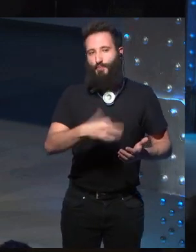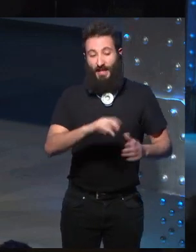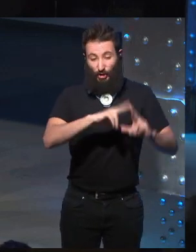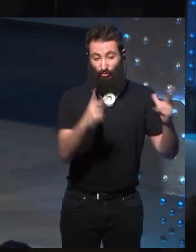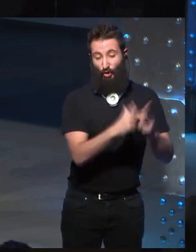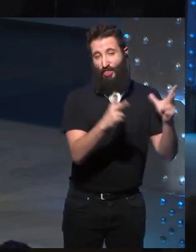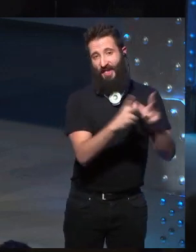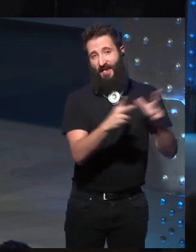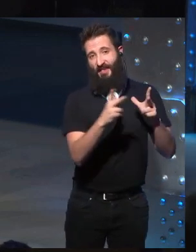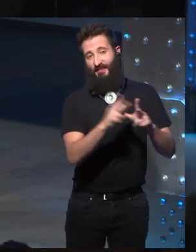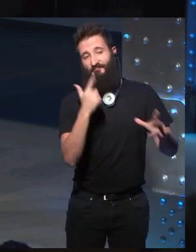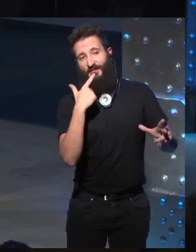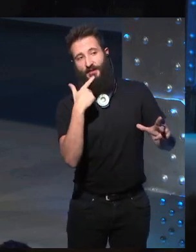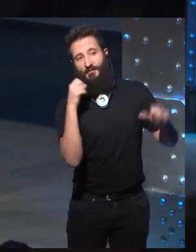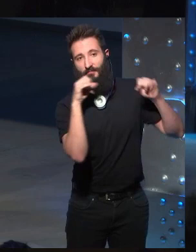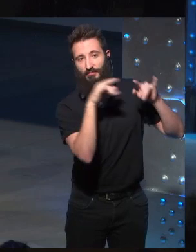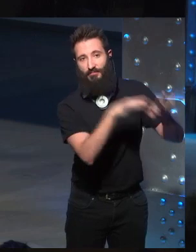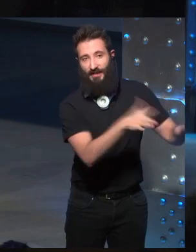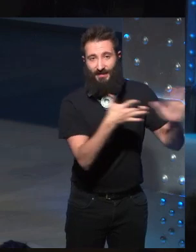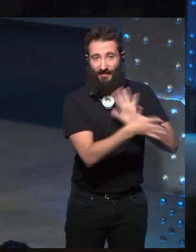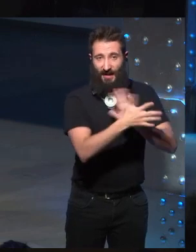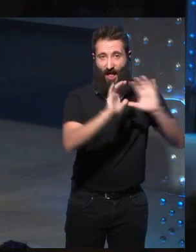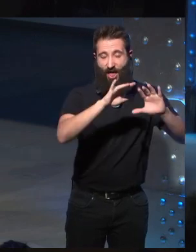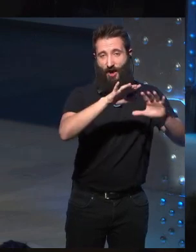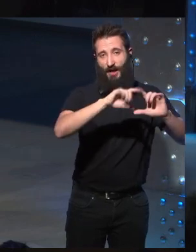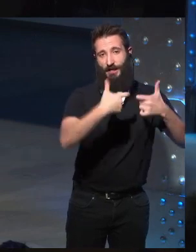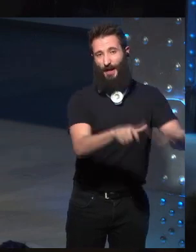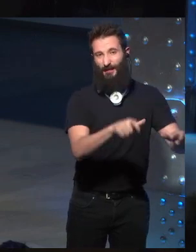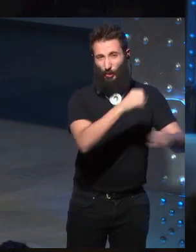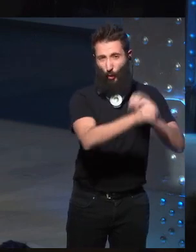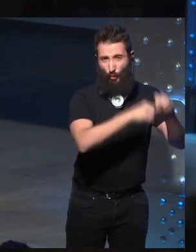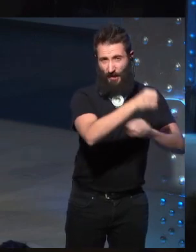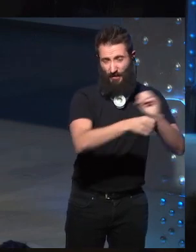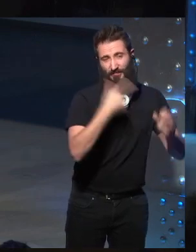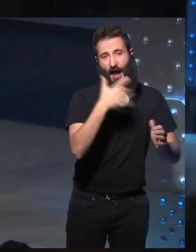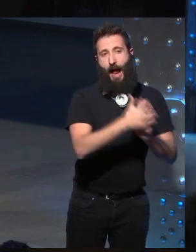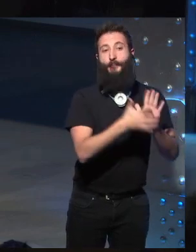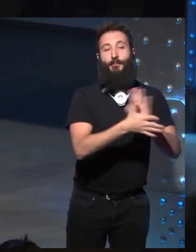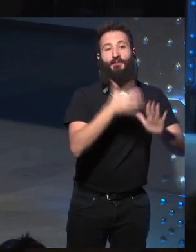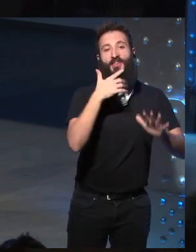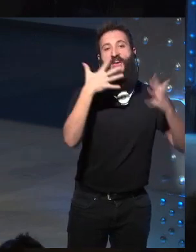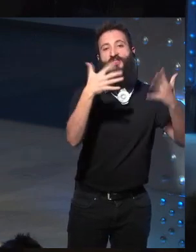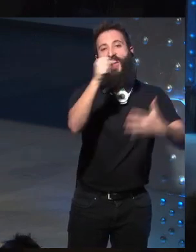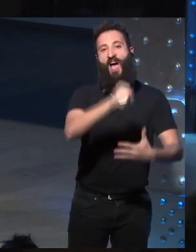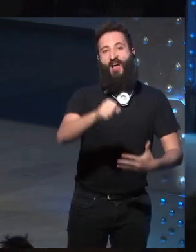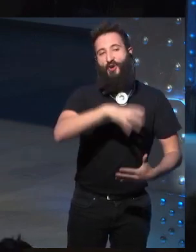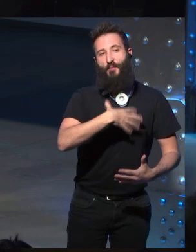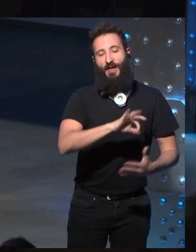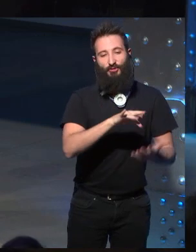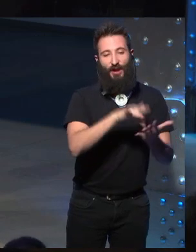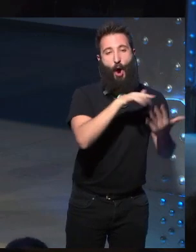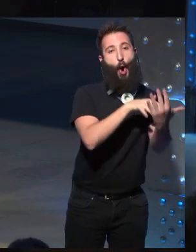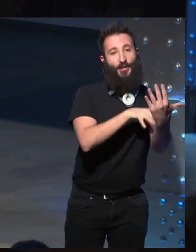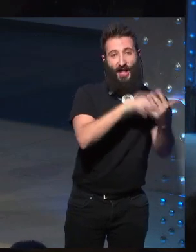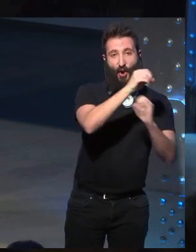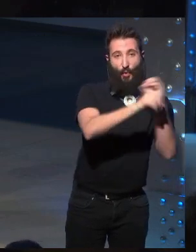comes from the quantum world. If we talk about decades in the future, we may have quantum computers and things like that, and that's